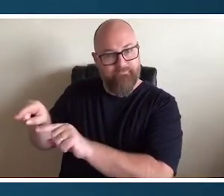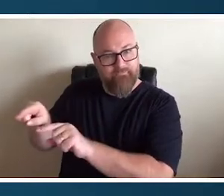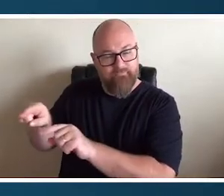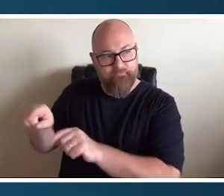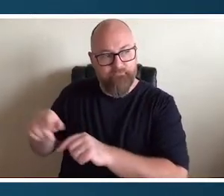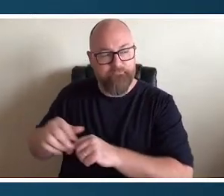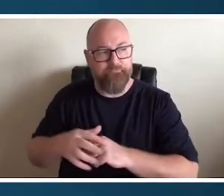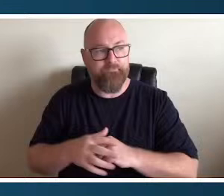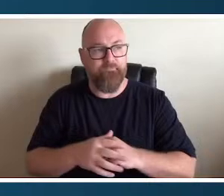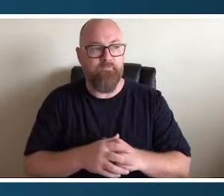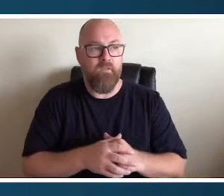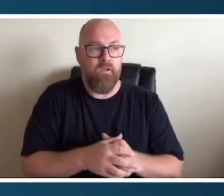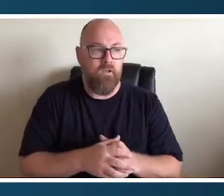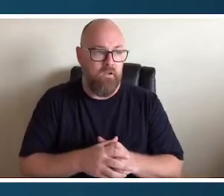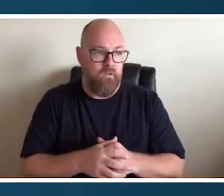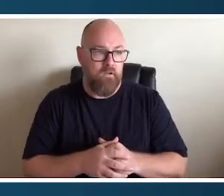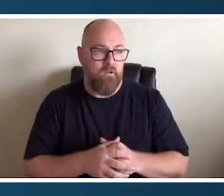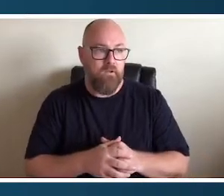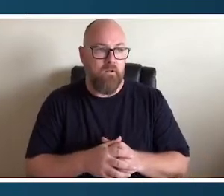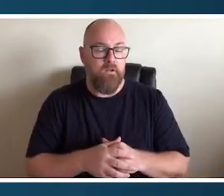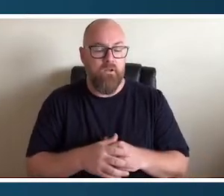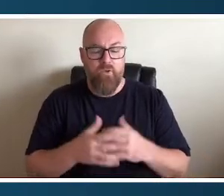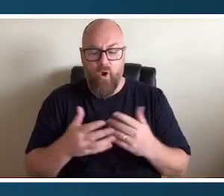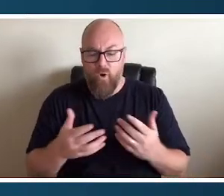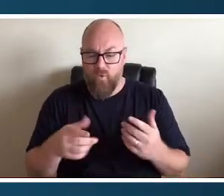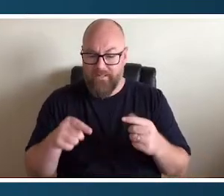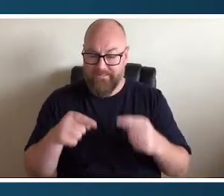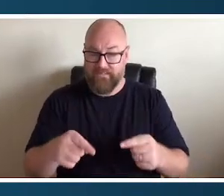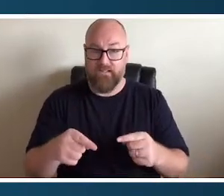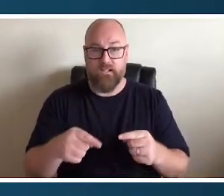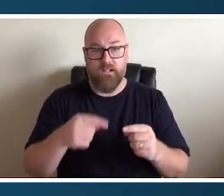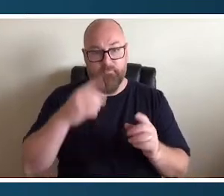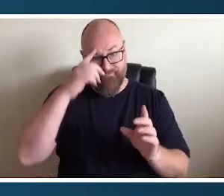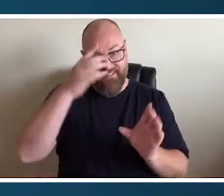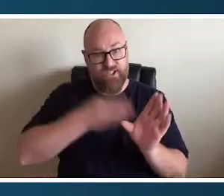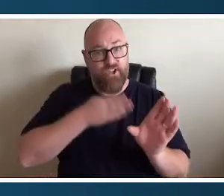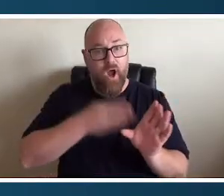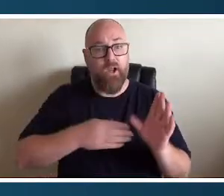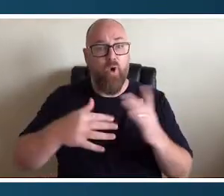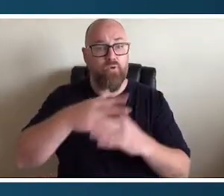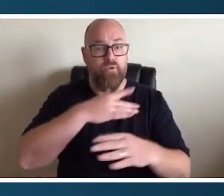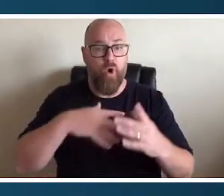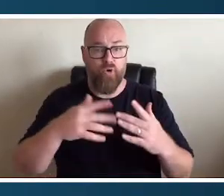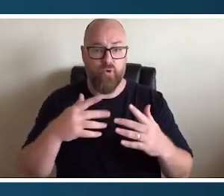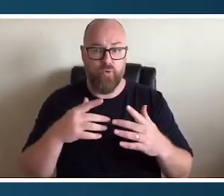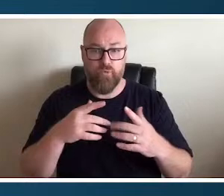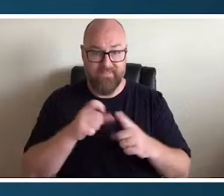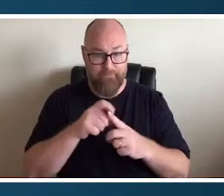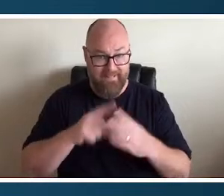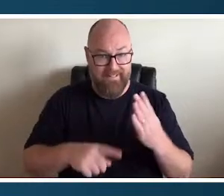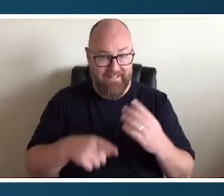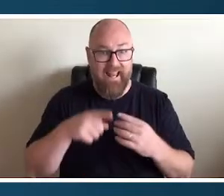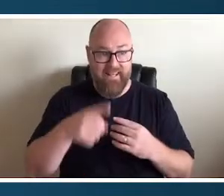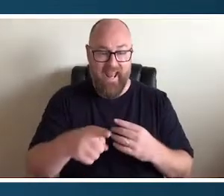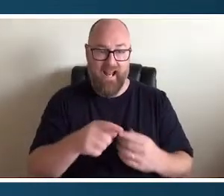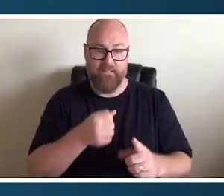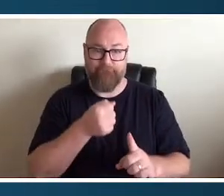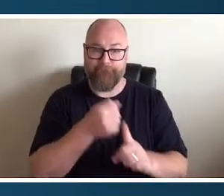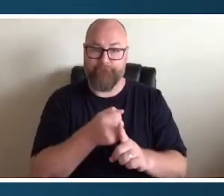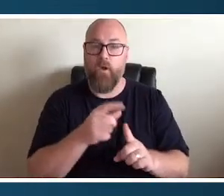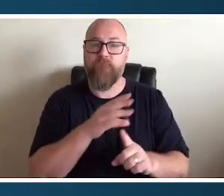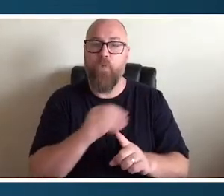talking about pathologies that require treatment, but psychosocial conditions are very often linked to social factors, to